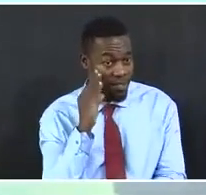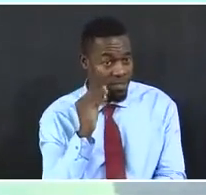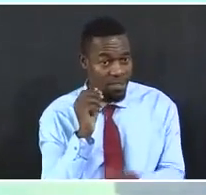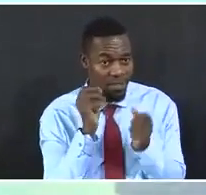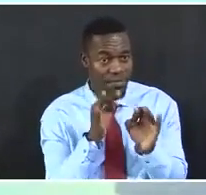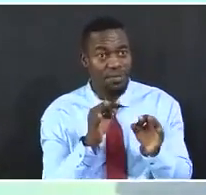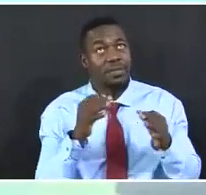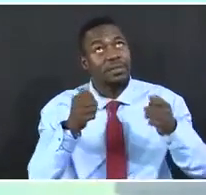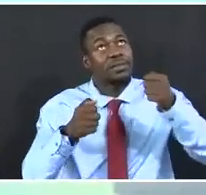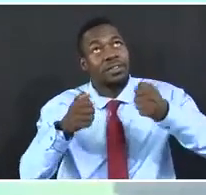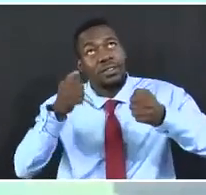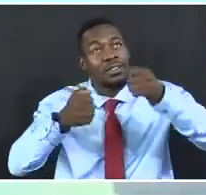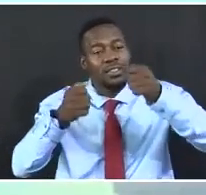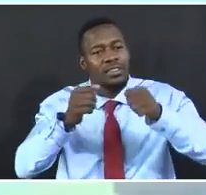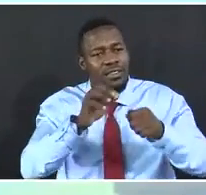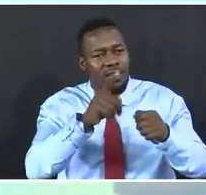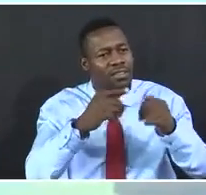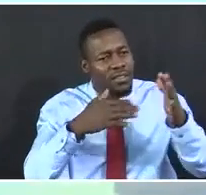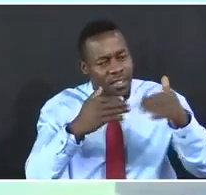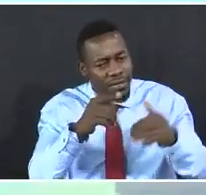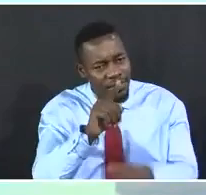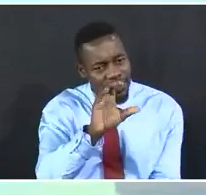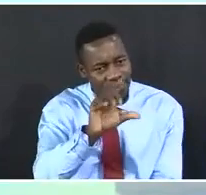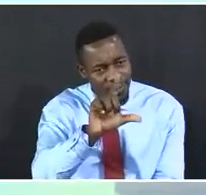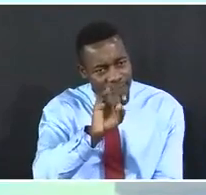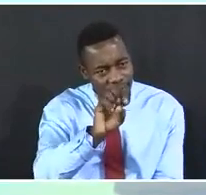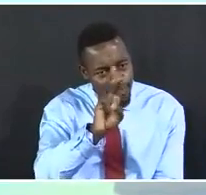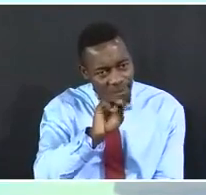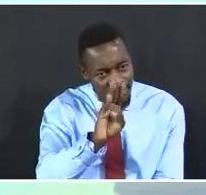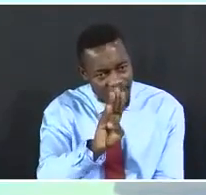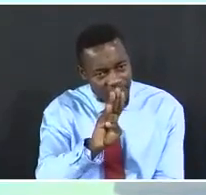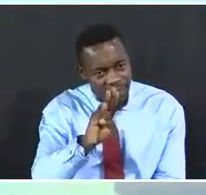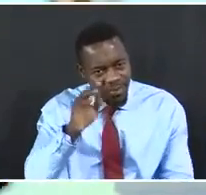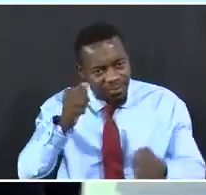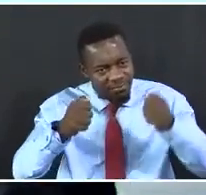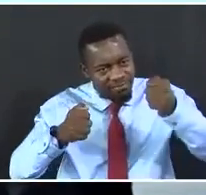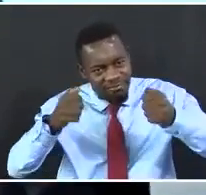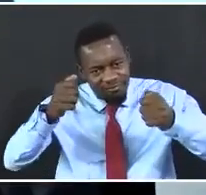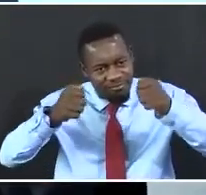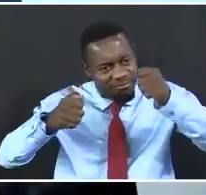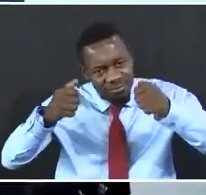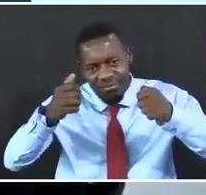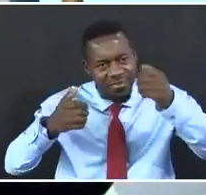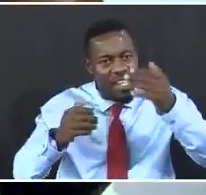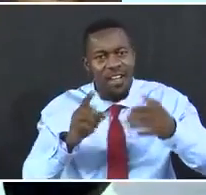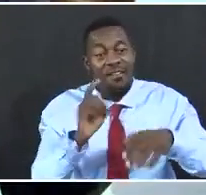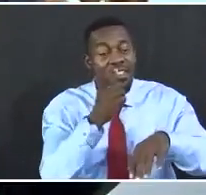it may seem difficult. But if you climb the hill